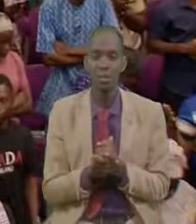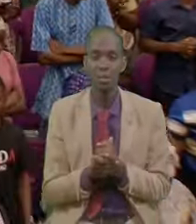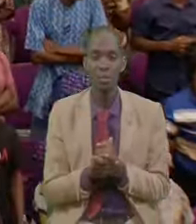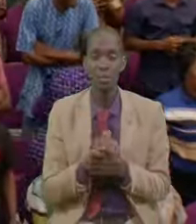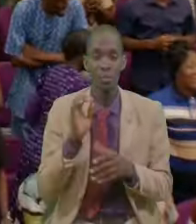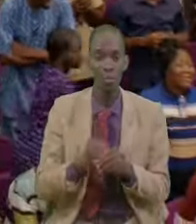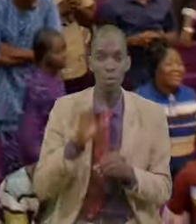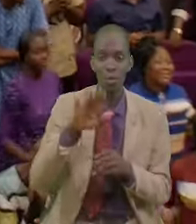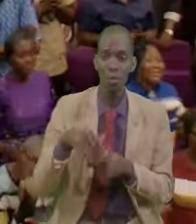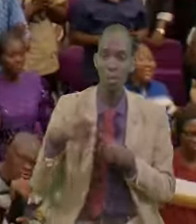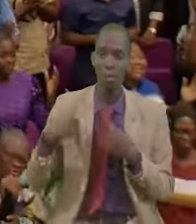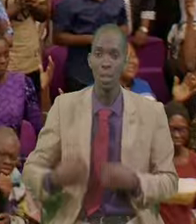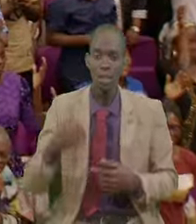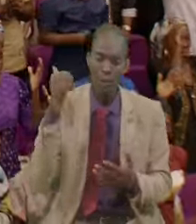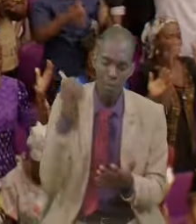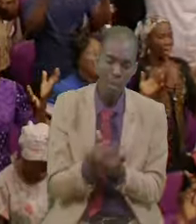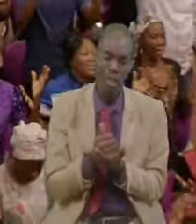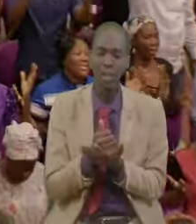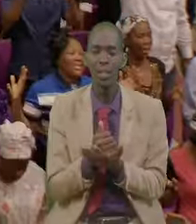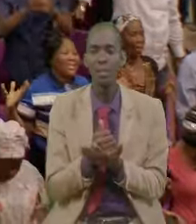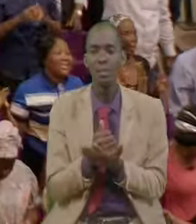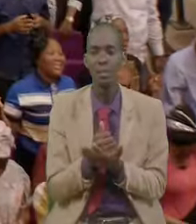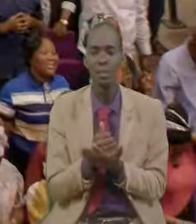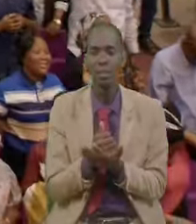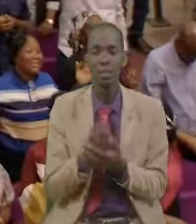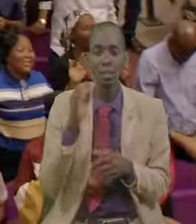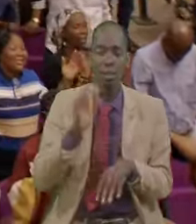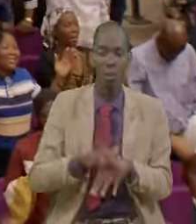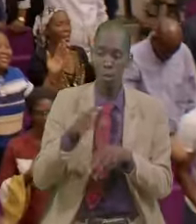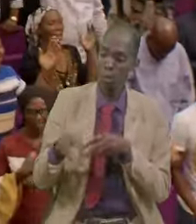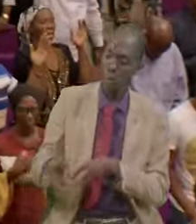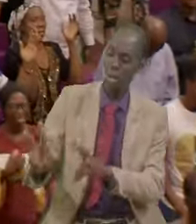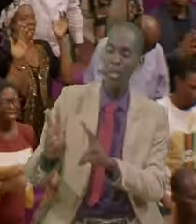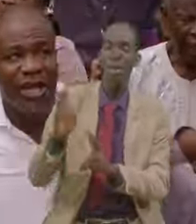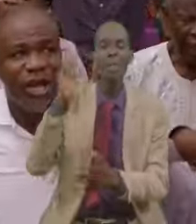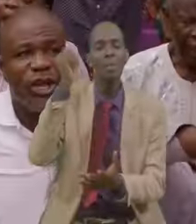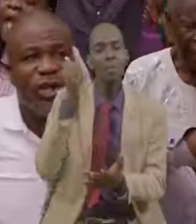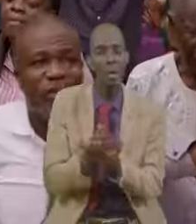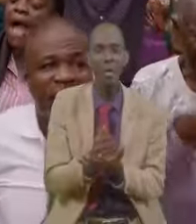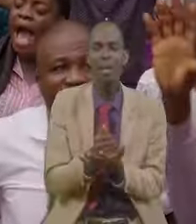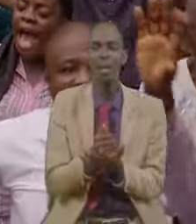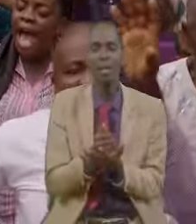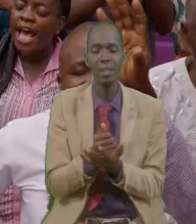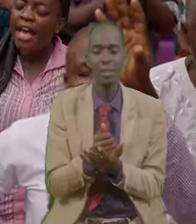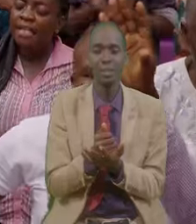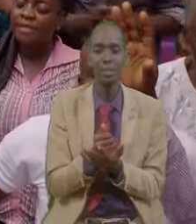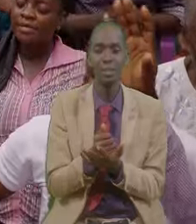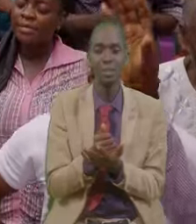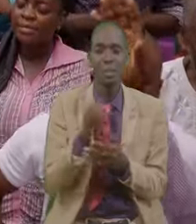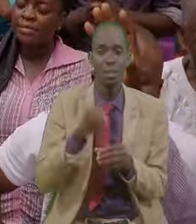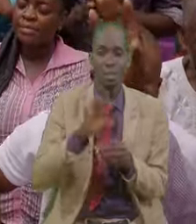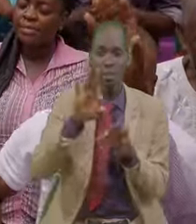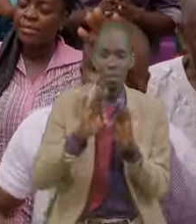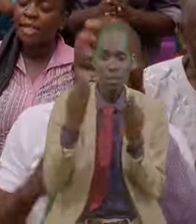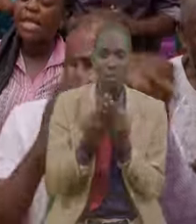In your heart, amen. On your way, amen. In your